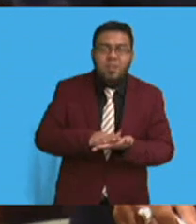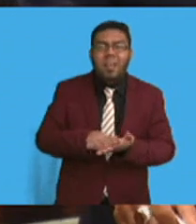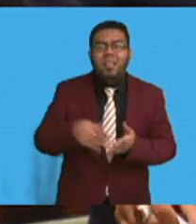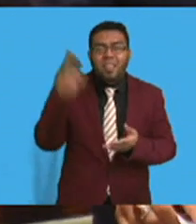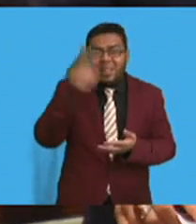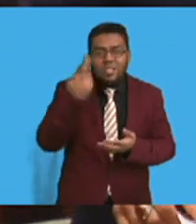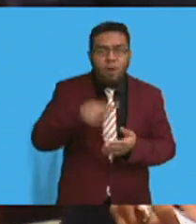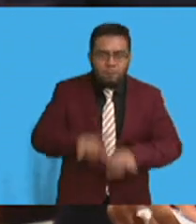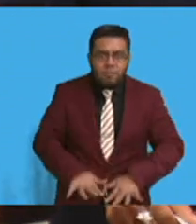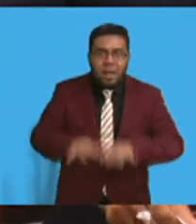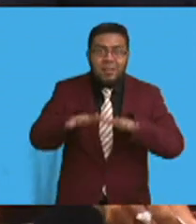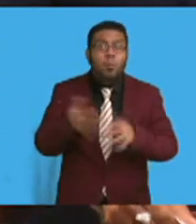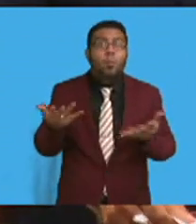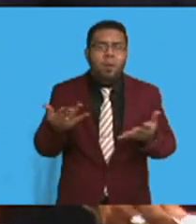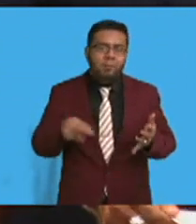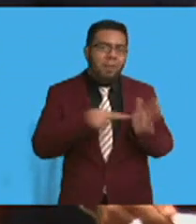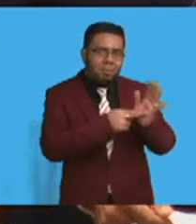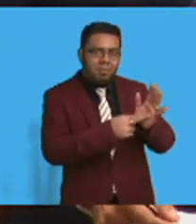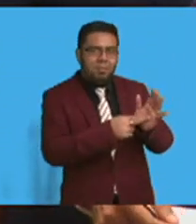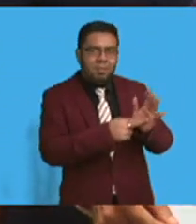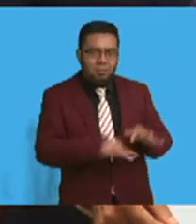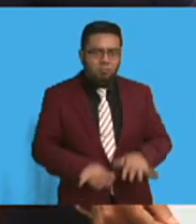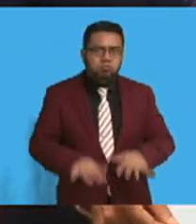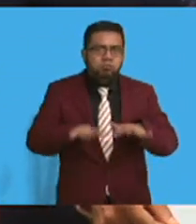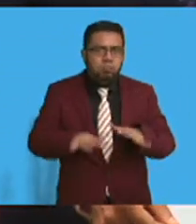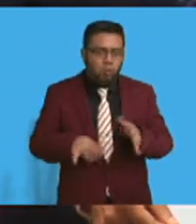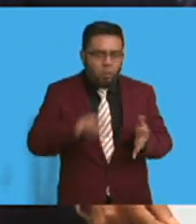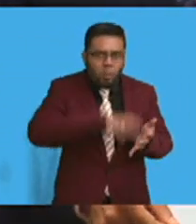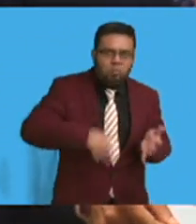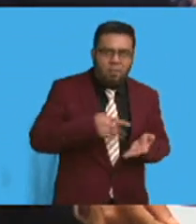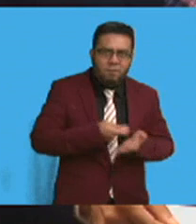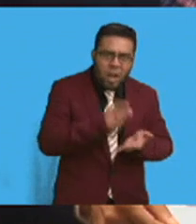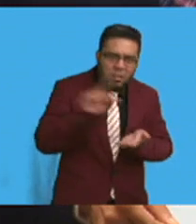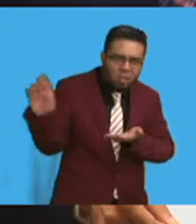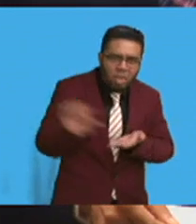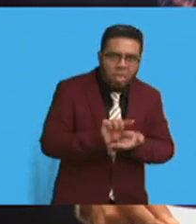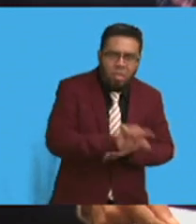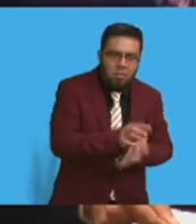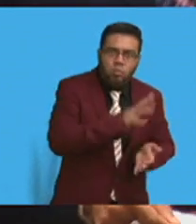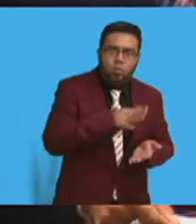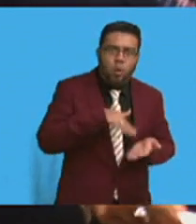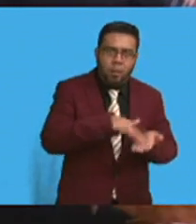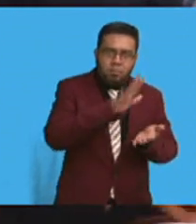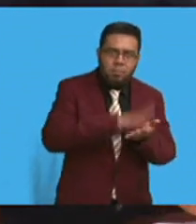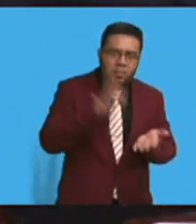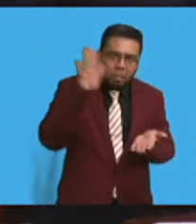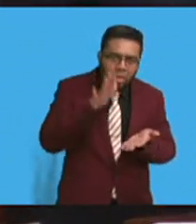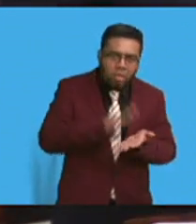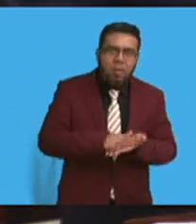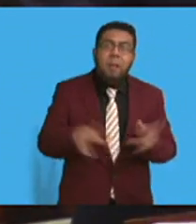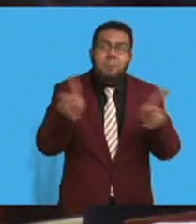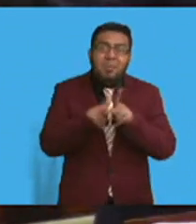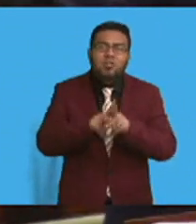area. Then the ADB, EIB and Japanese government will together fund the completion of the project in partnership with the Fijian